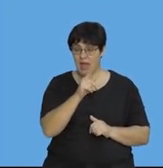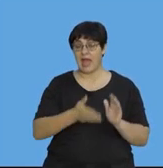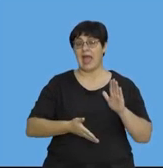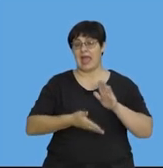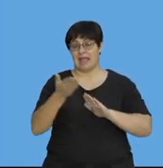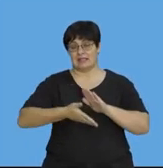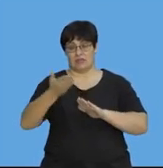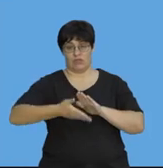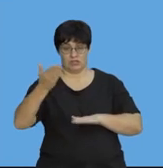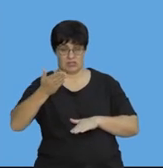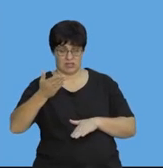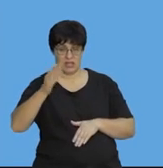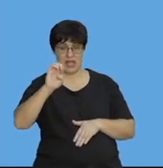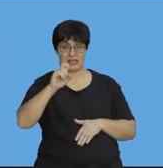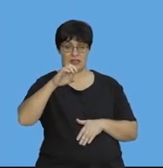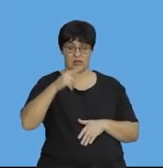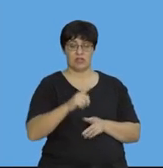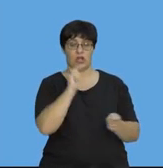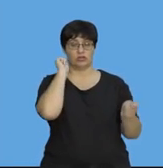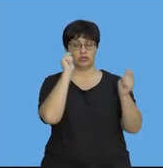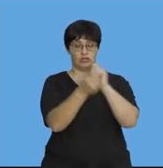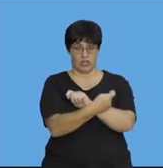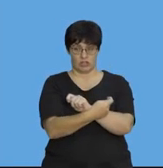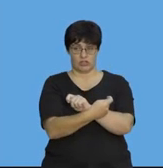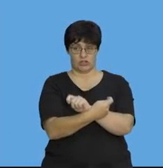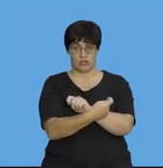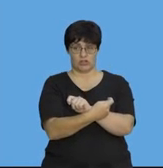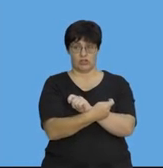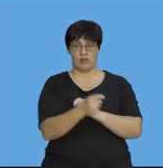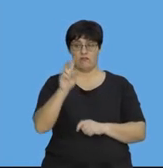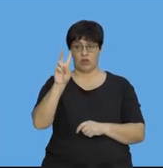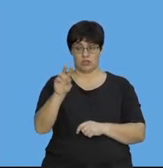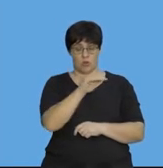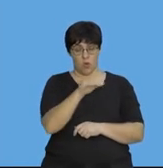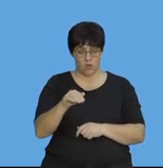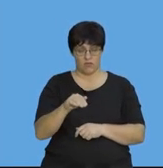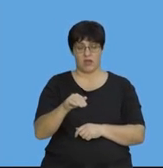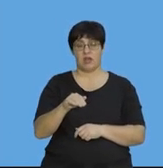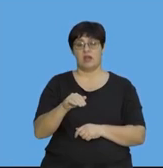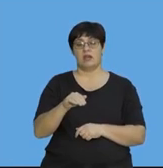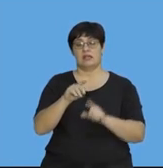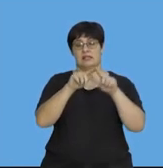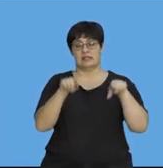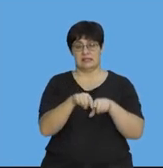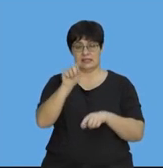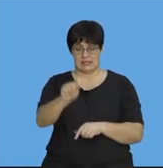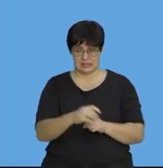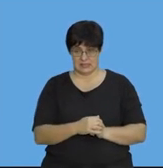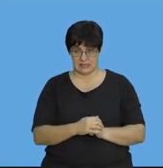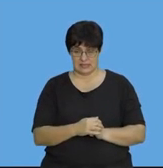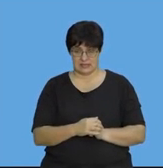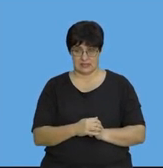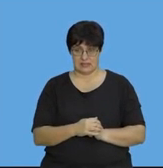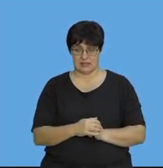that acceleration is change in velocity over change in time. We